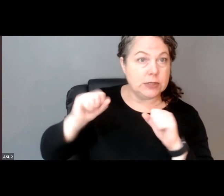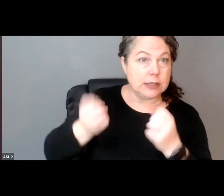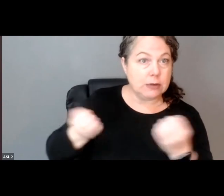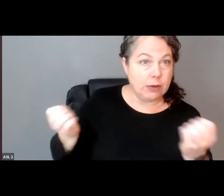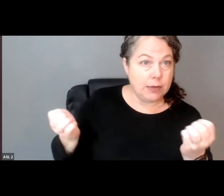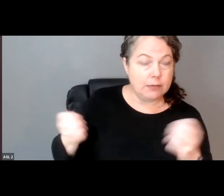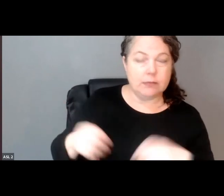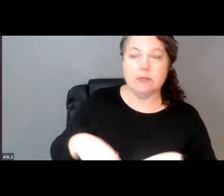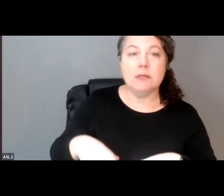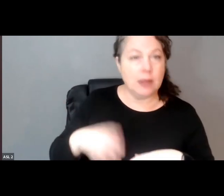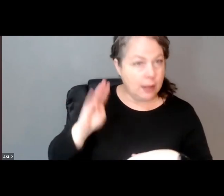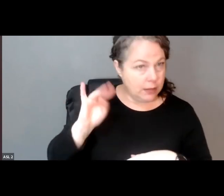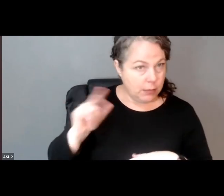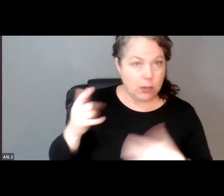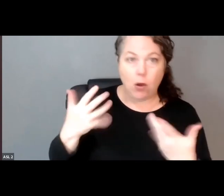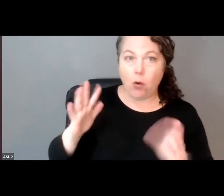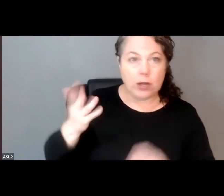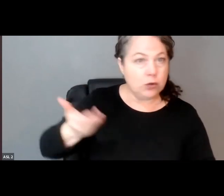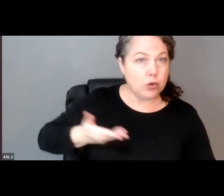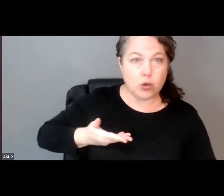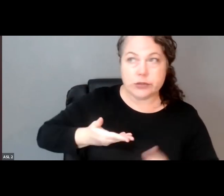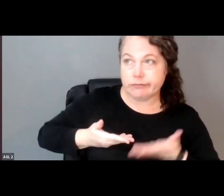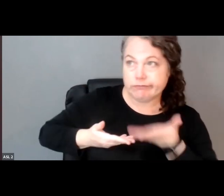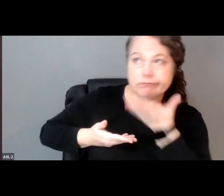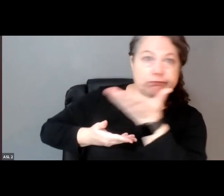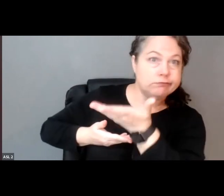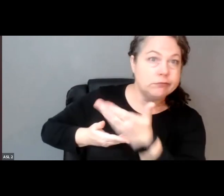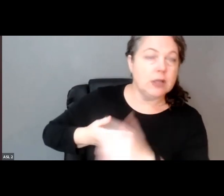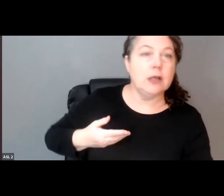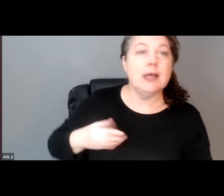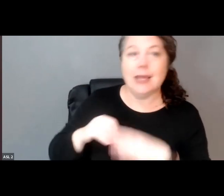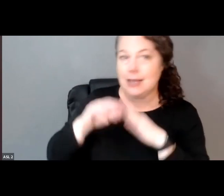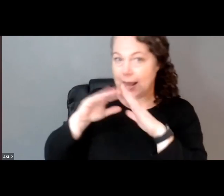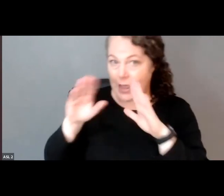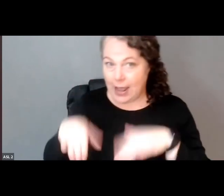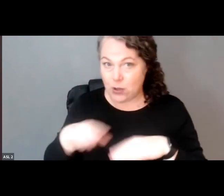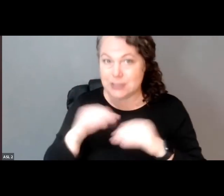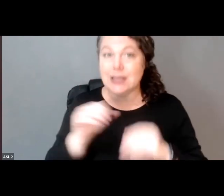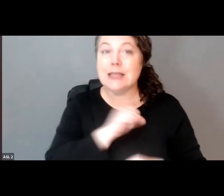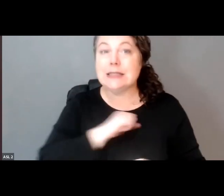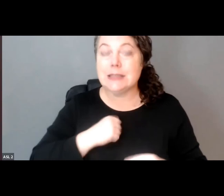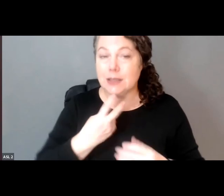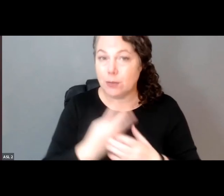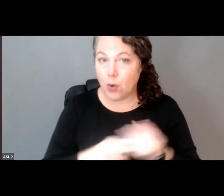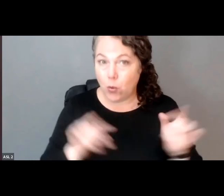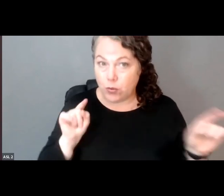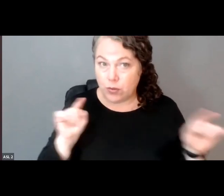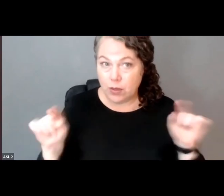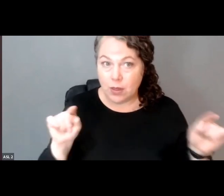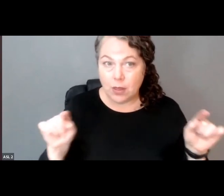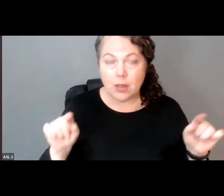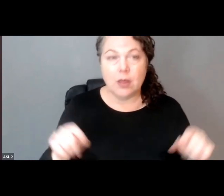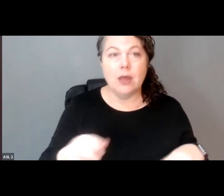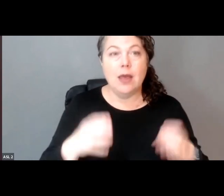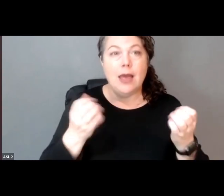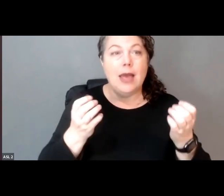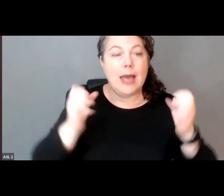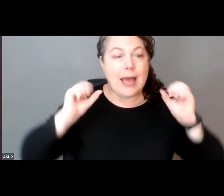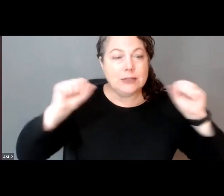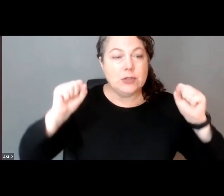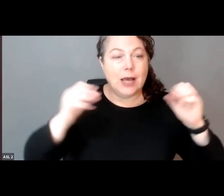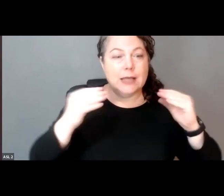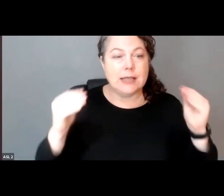Bills have been introduced in both the House and the Senate. the Exercise and Fitness for All Act,